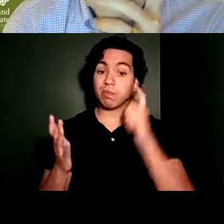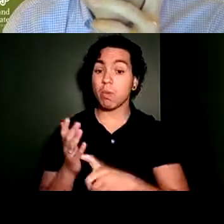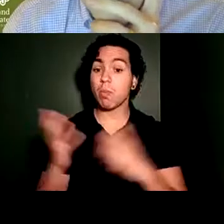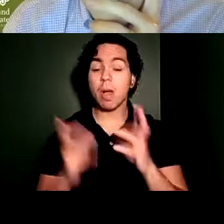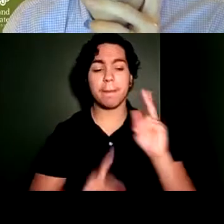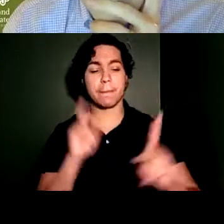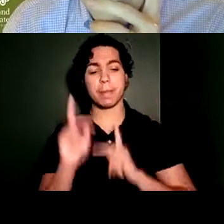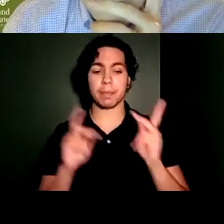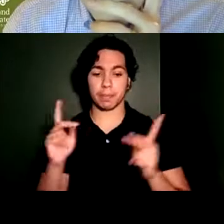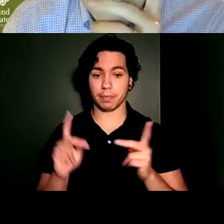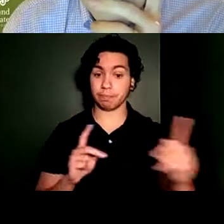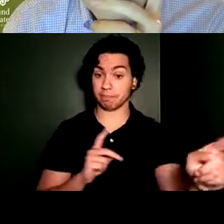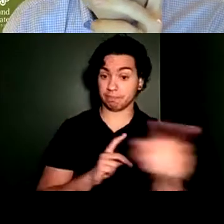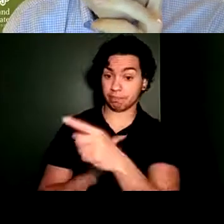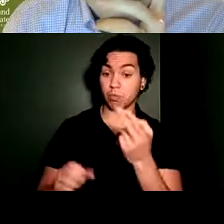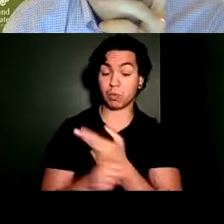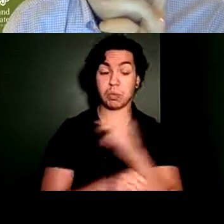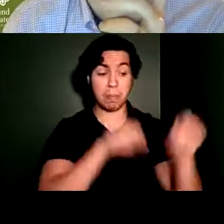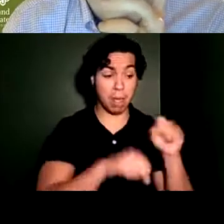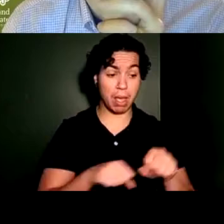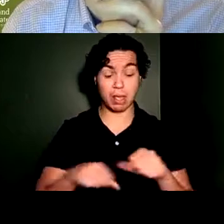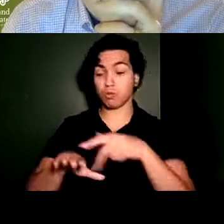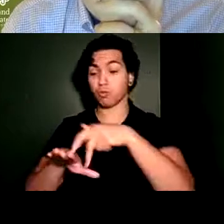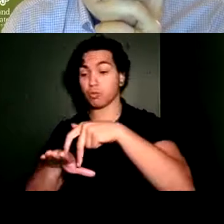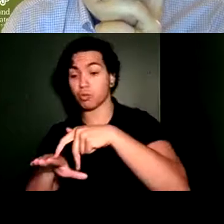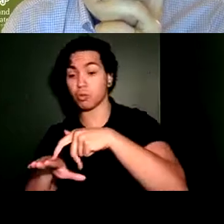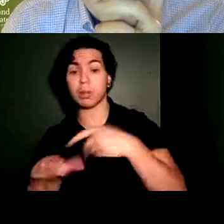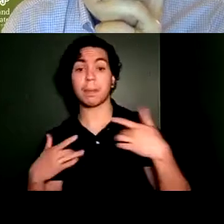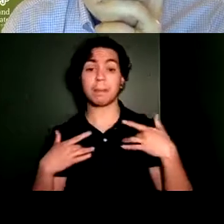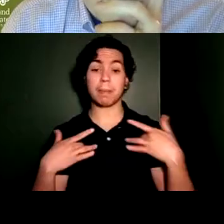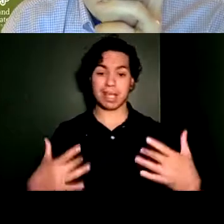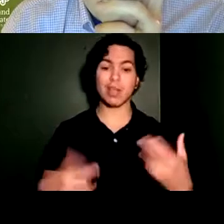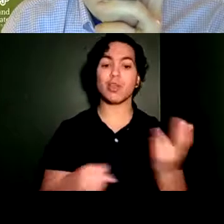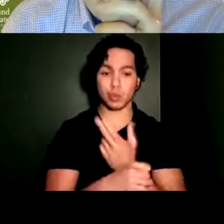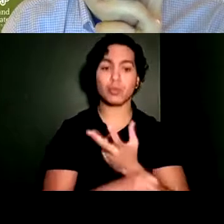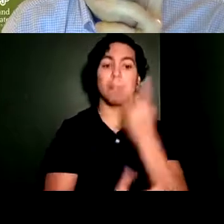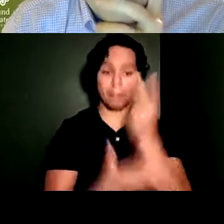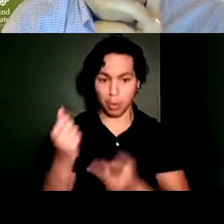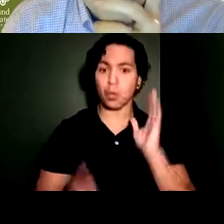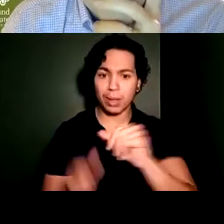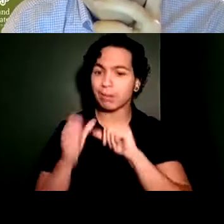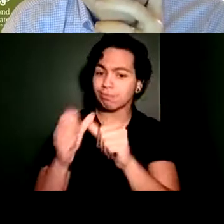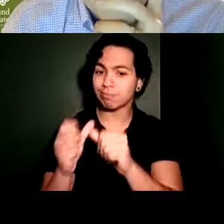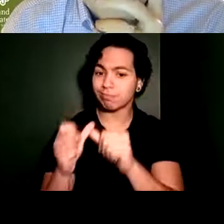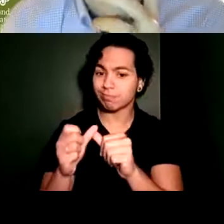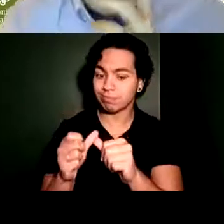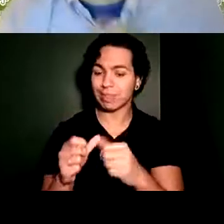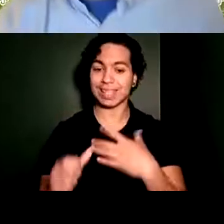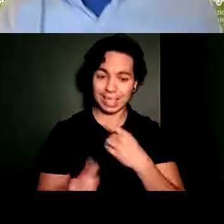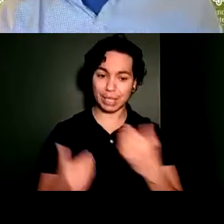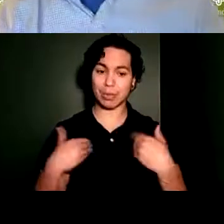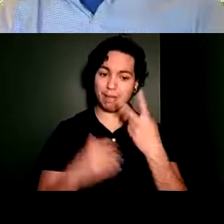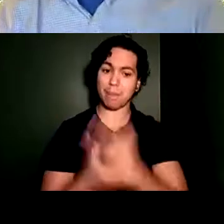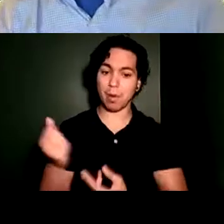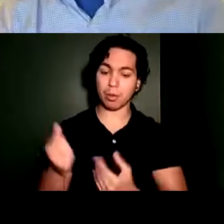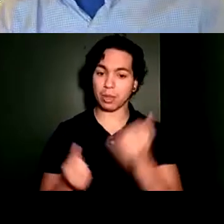who use bikes and scooters are far more likely to continue using bikes and scooters as a paired offering than